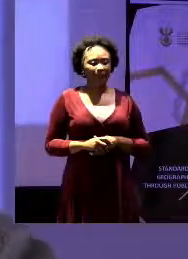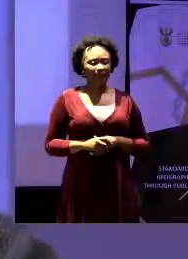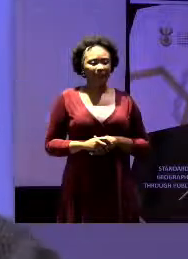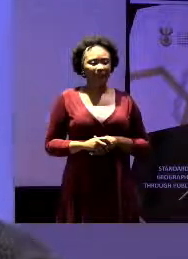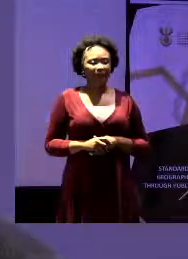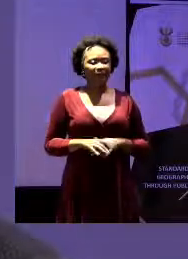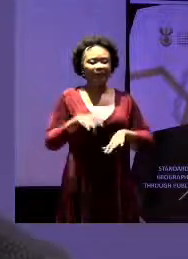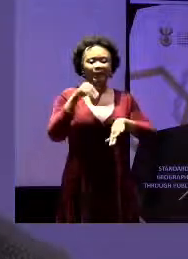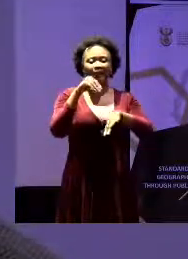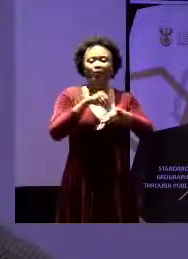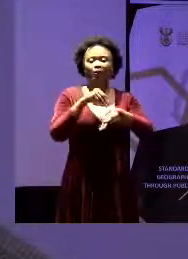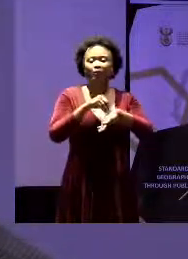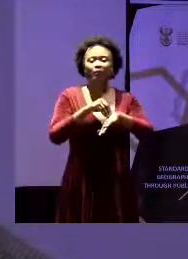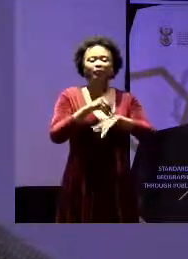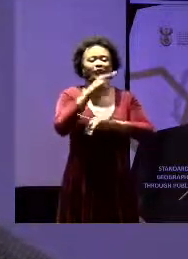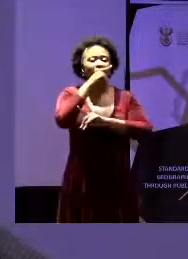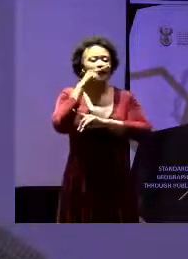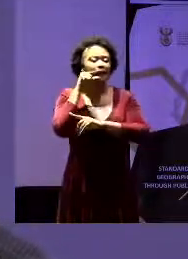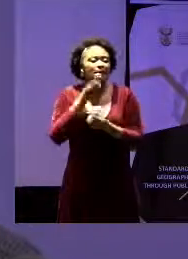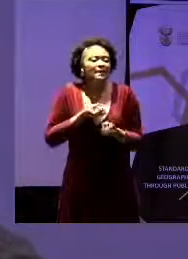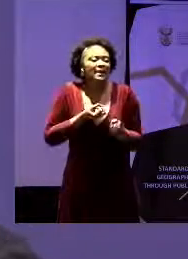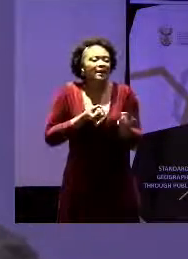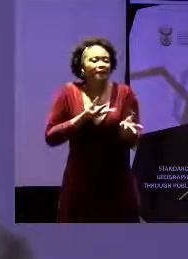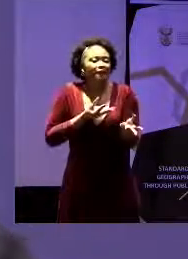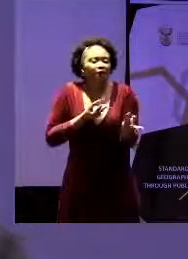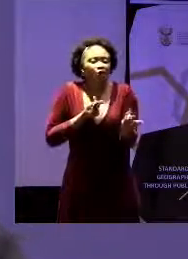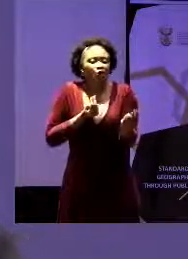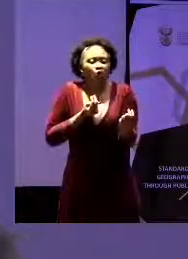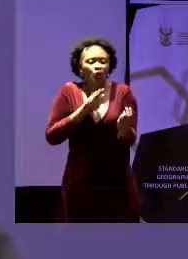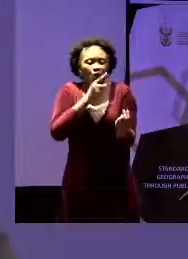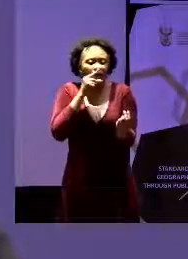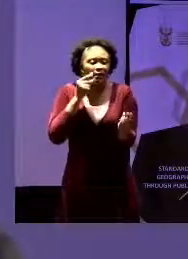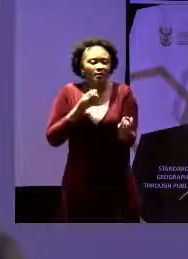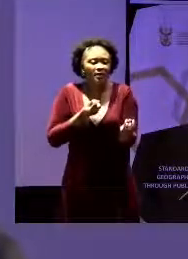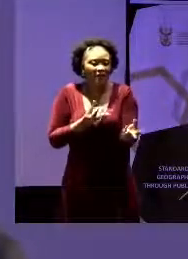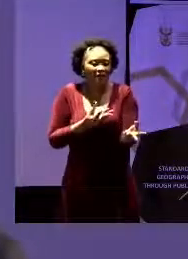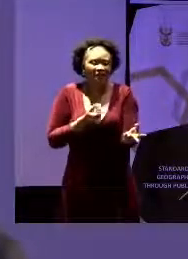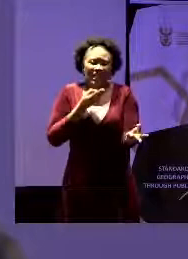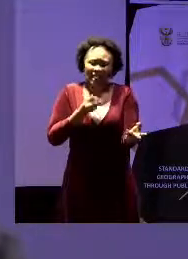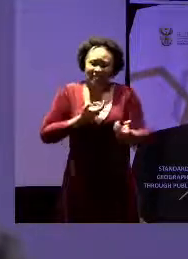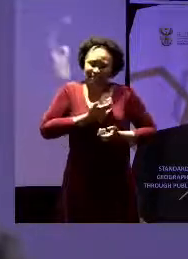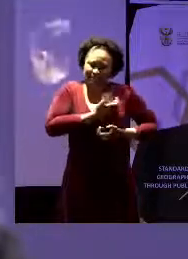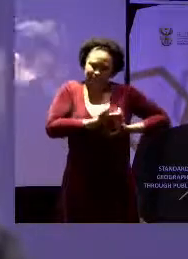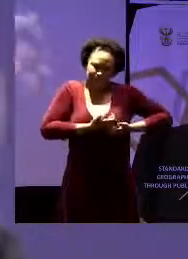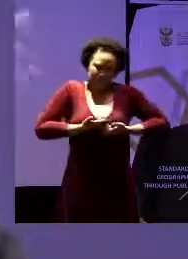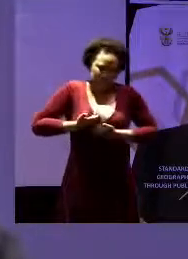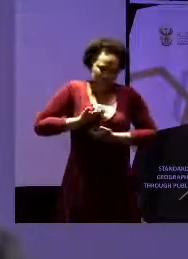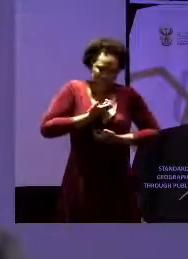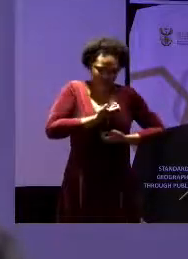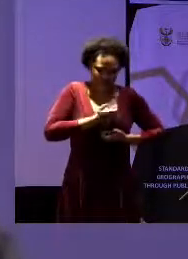the issue of naming and renaming is very emotive.